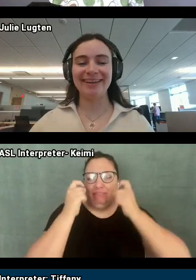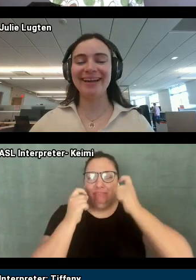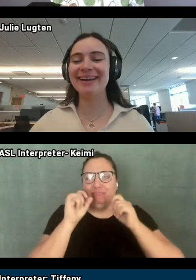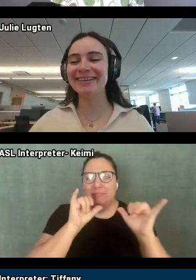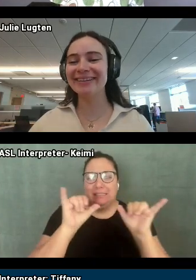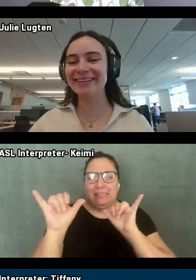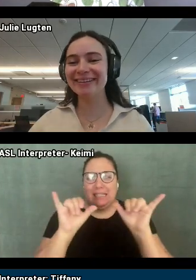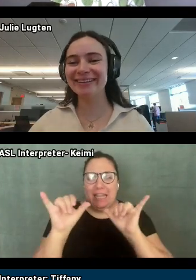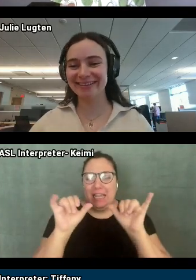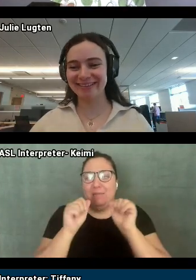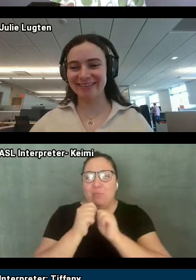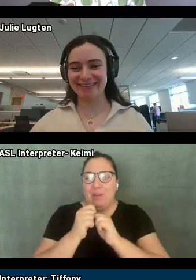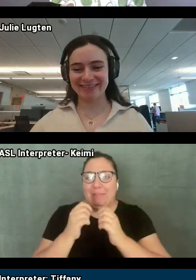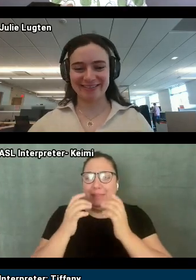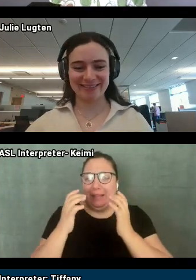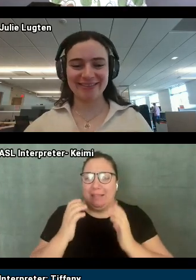clients.